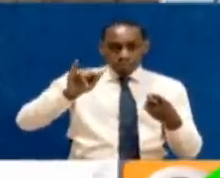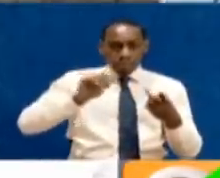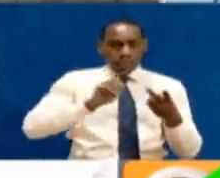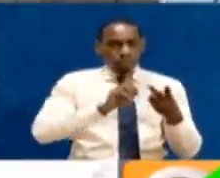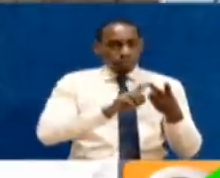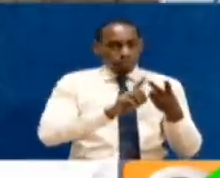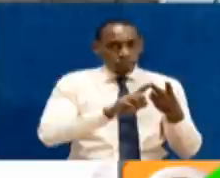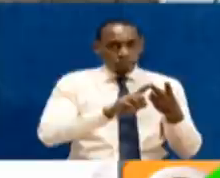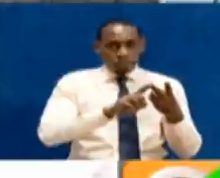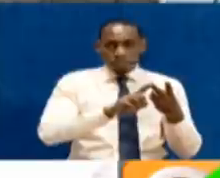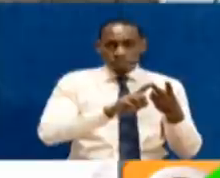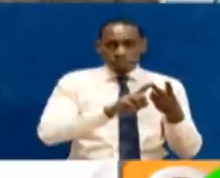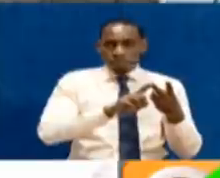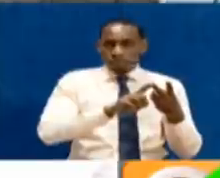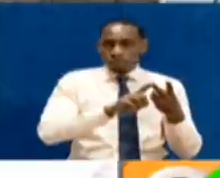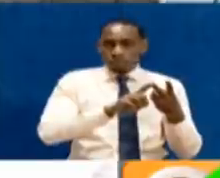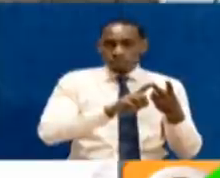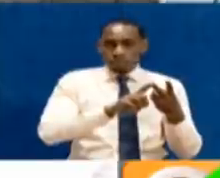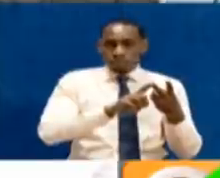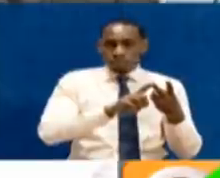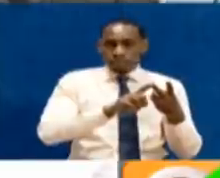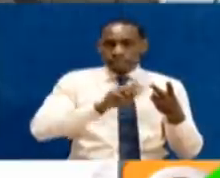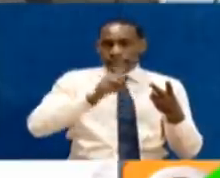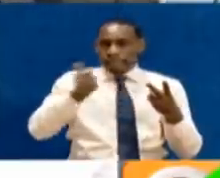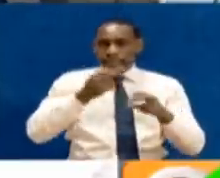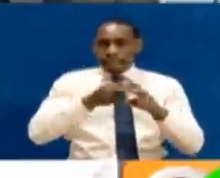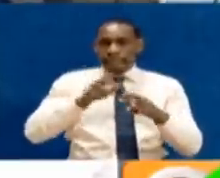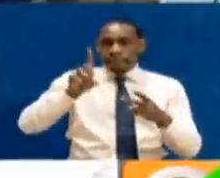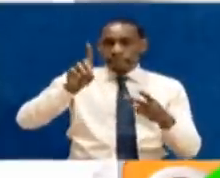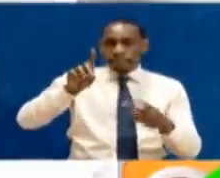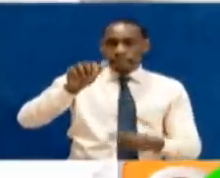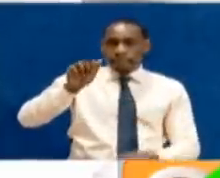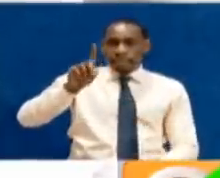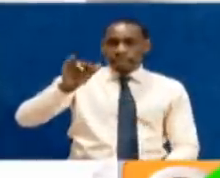Muzami, Humphrey Minyata, alias